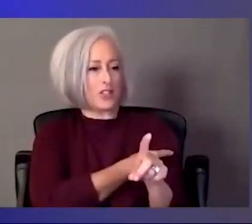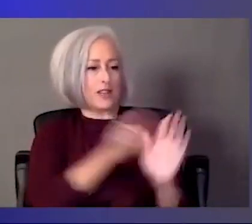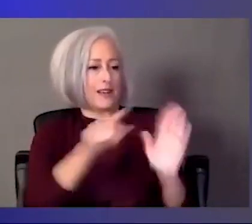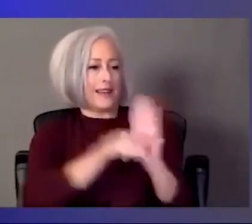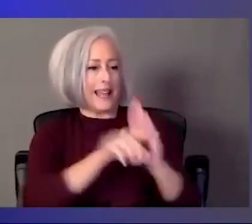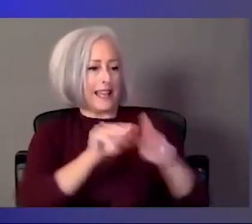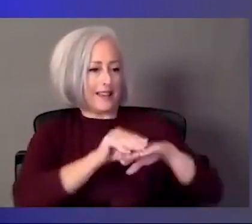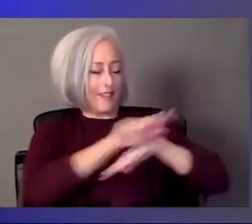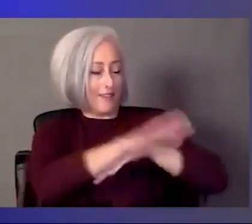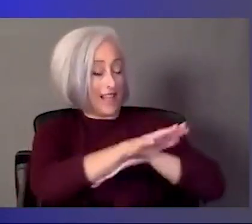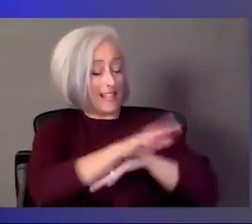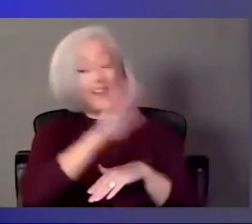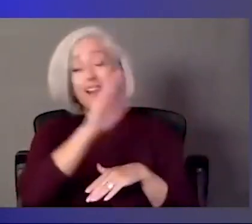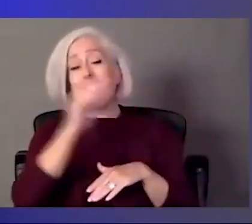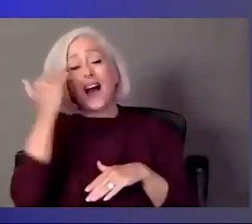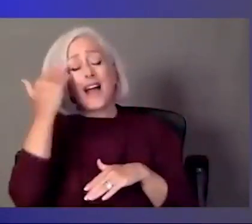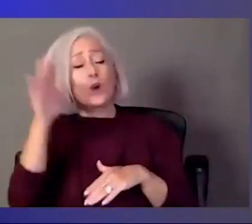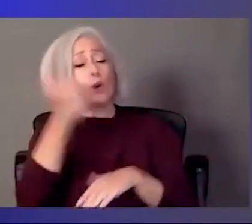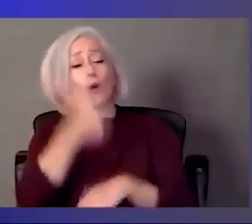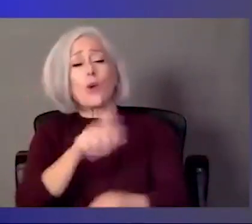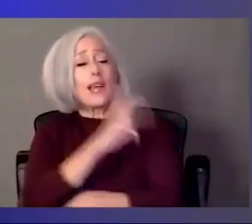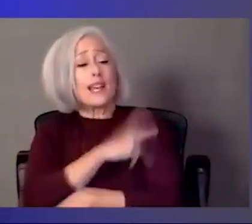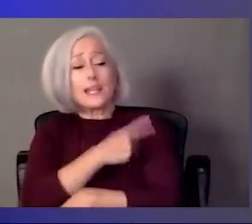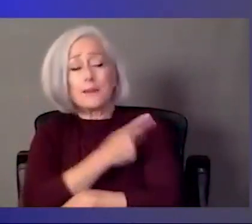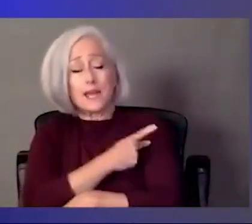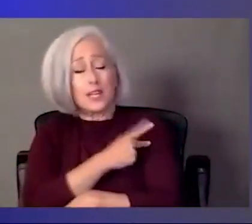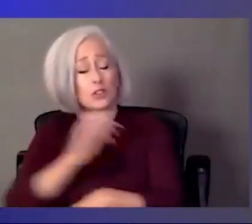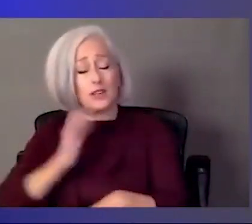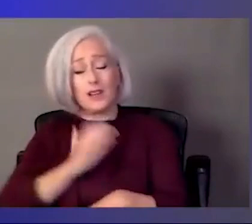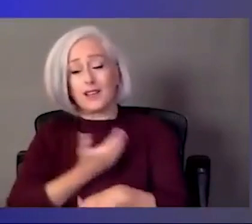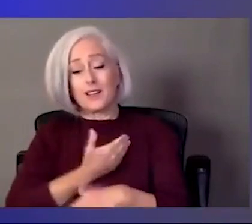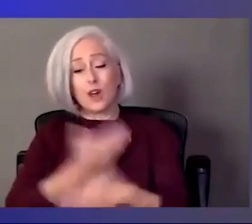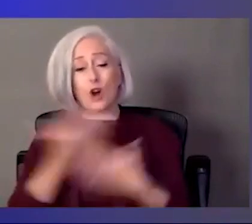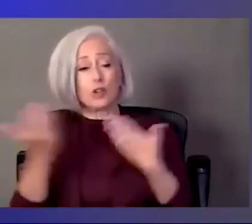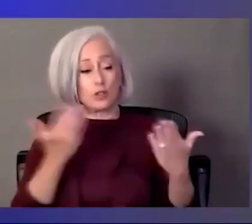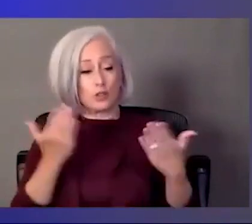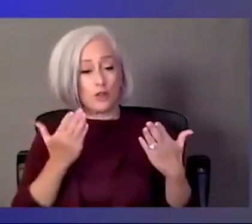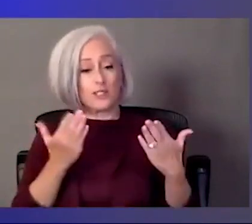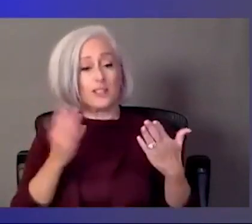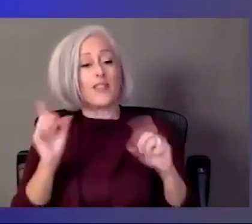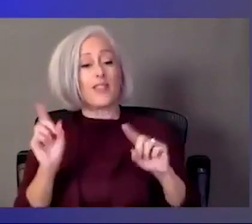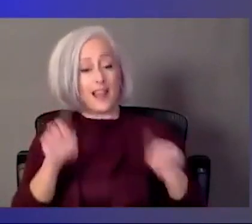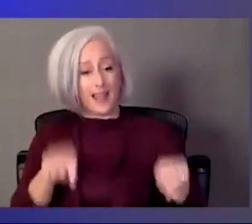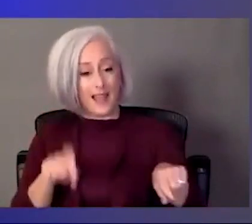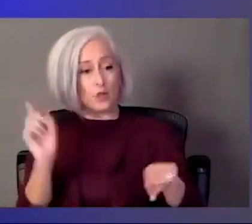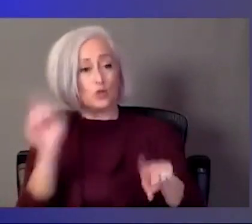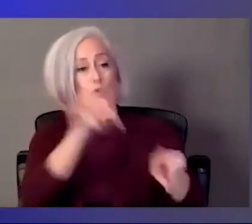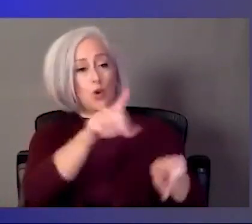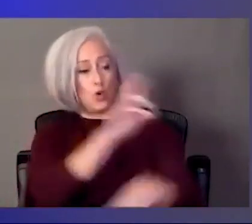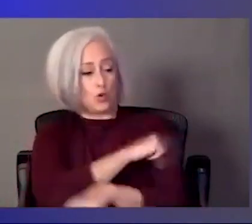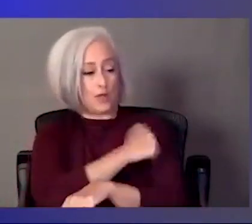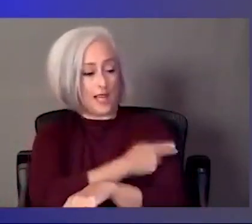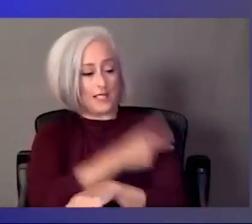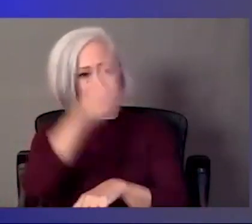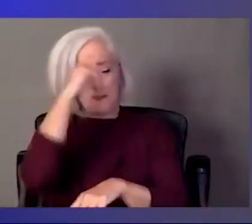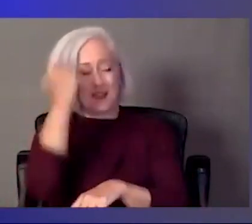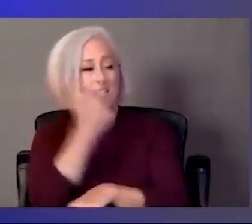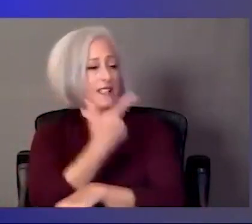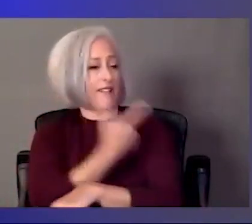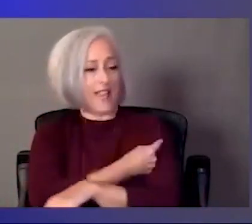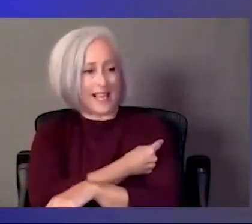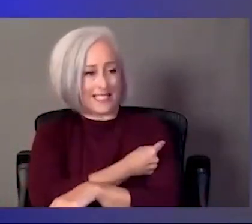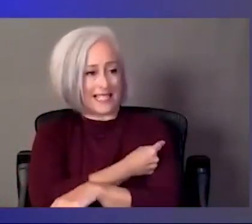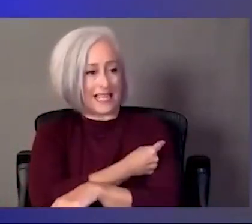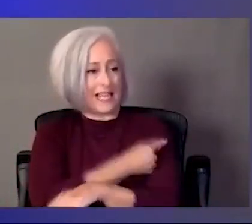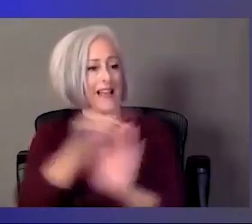patient, certainly not on our service, who's been in the hospital necessitated because of a vaccination adverse